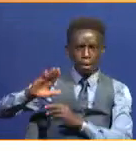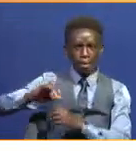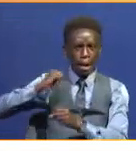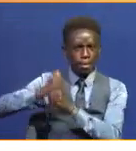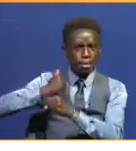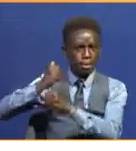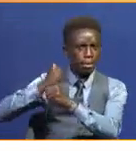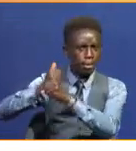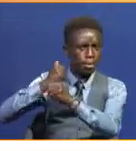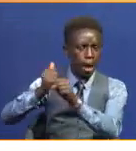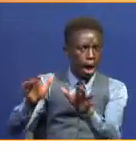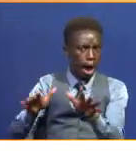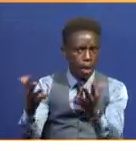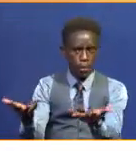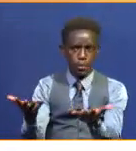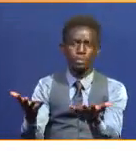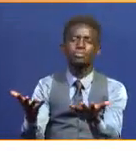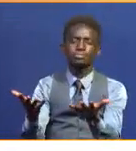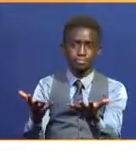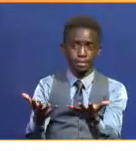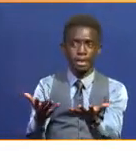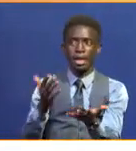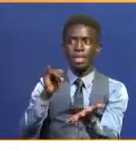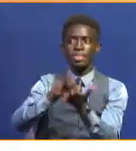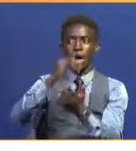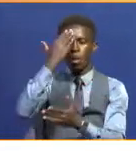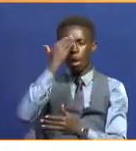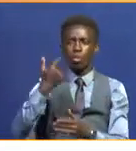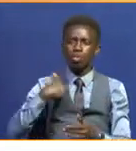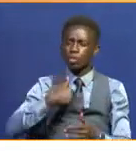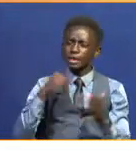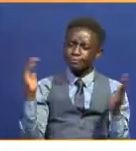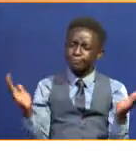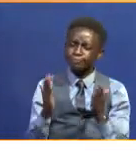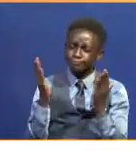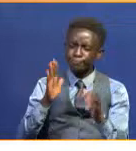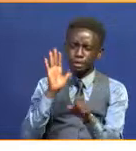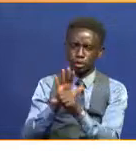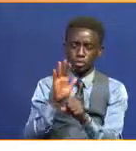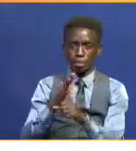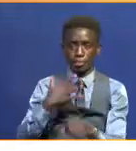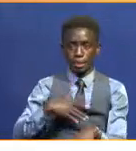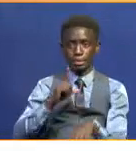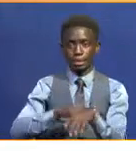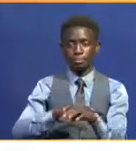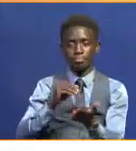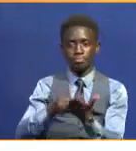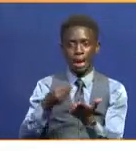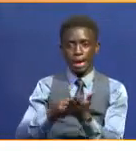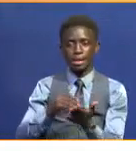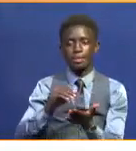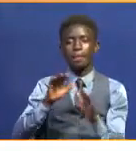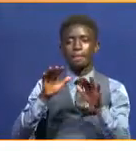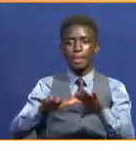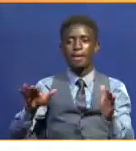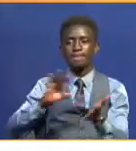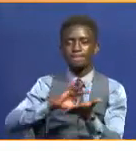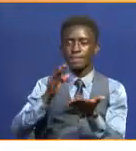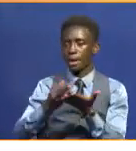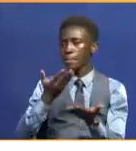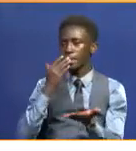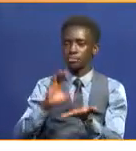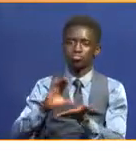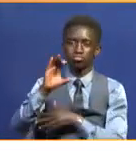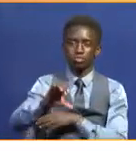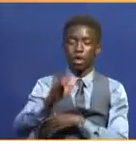review, which is why we're actually encouraging people to invest in money market funds, because Not everyone will go